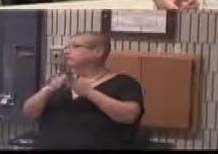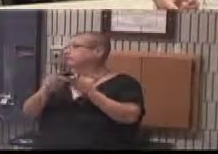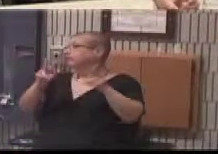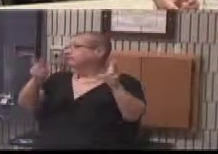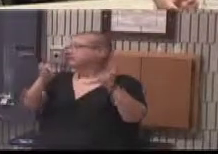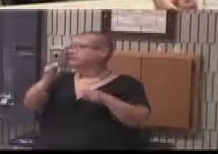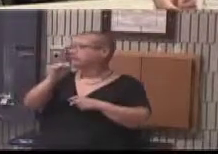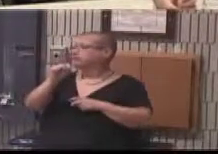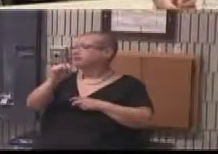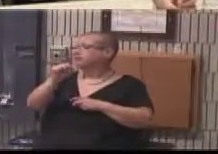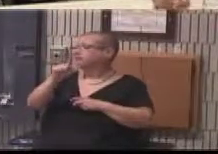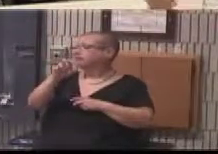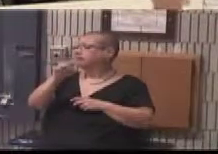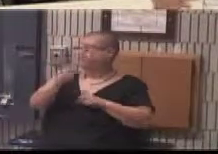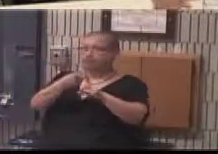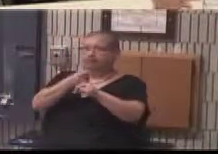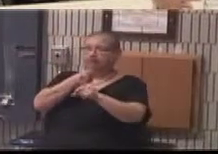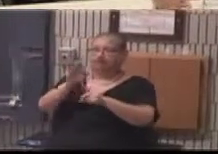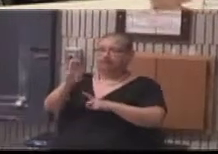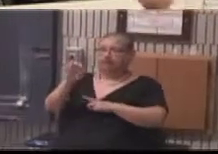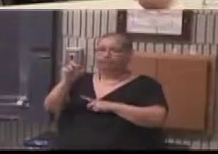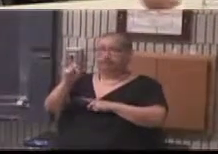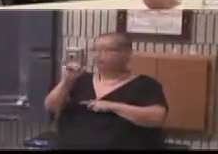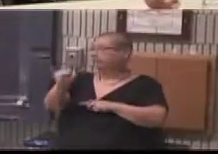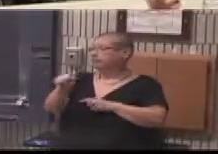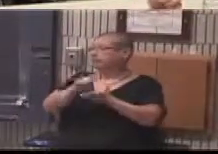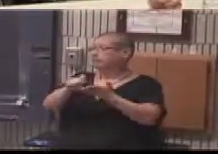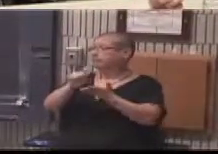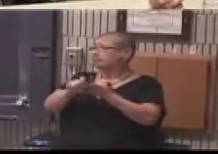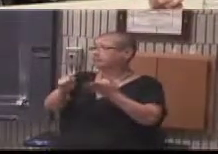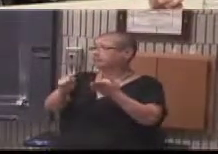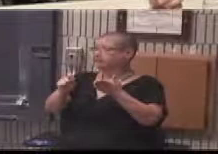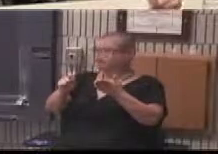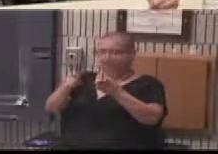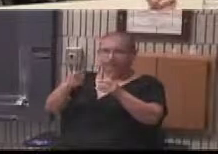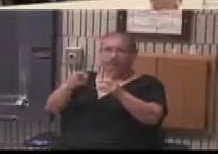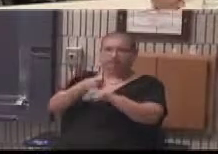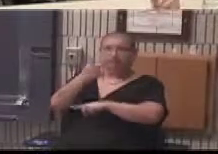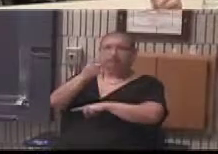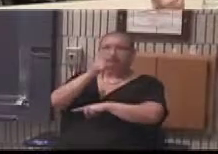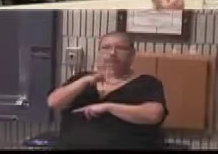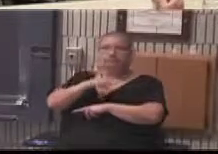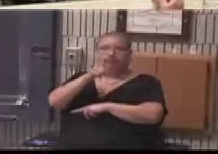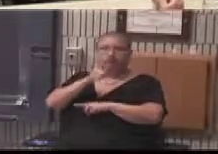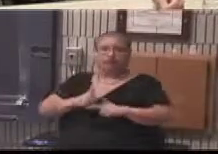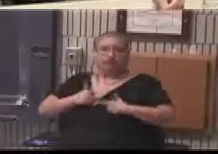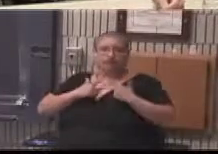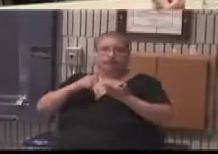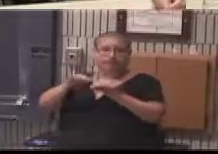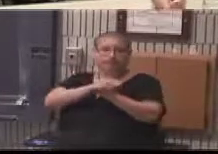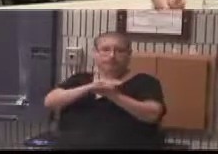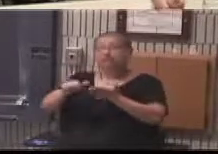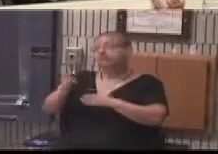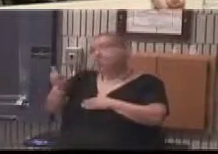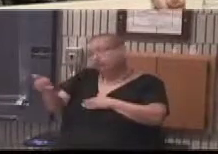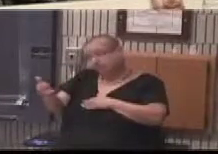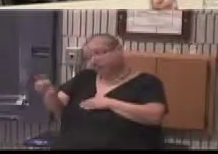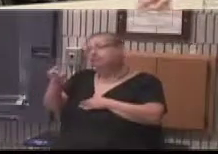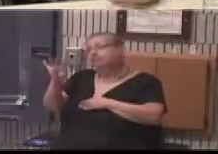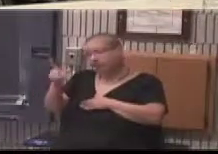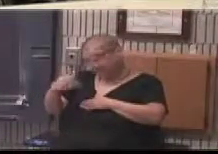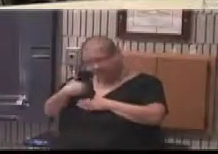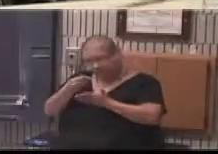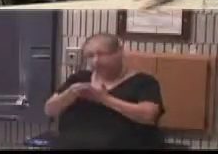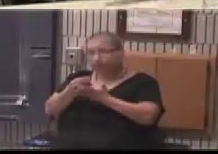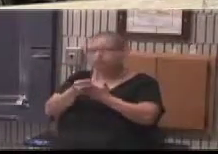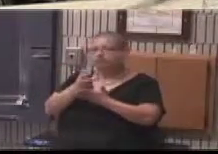Tales from the Bed. That was written by a young woman living in New York City. And again, she was someone that was also financially secure and did a lot